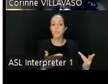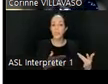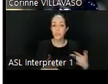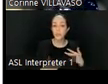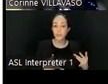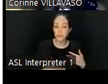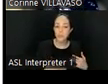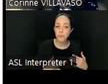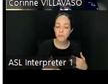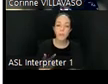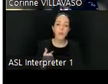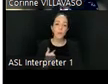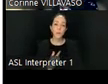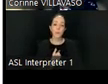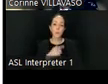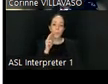council approves their board members.